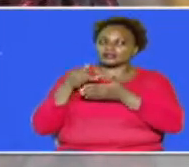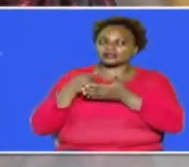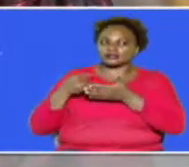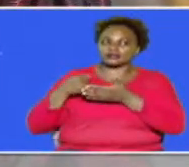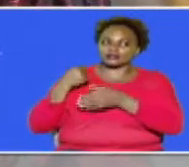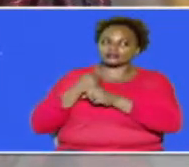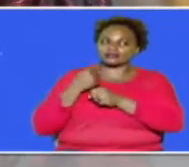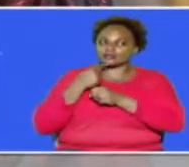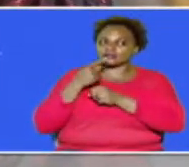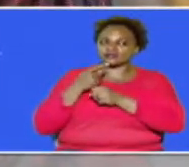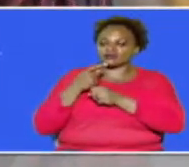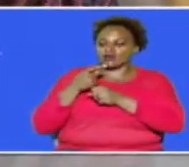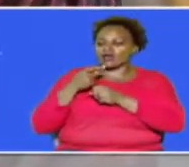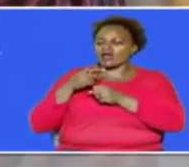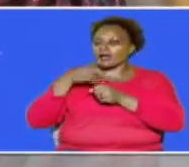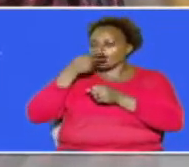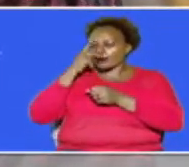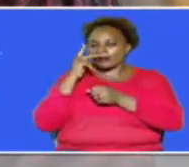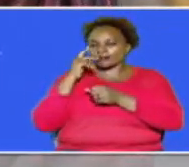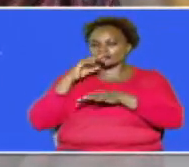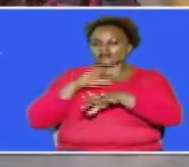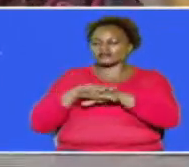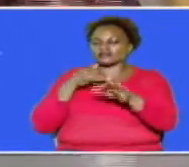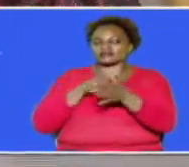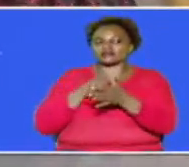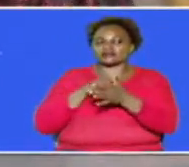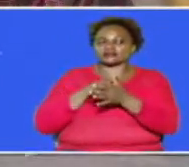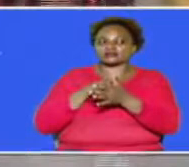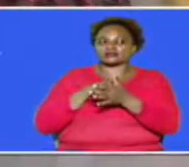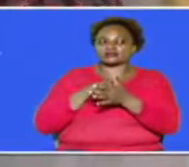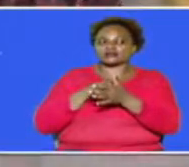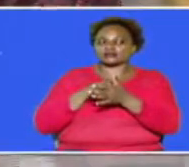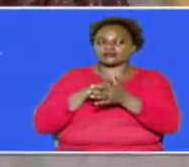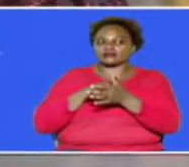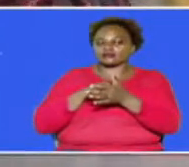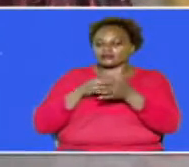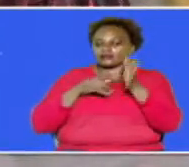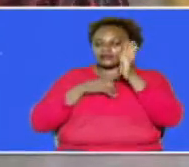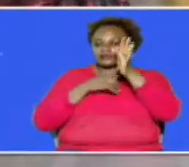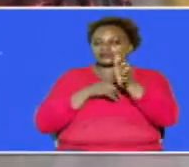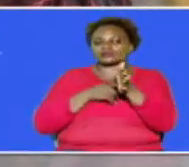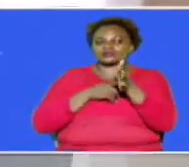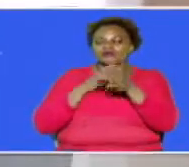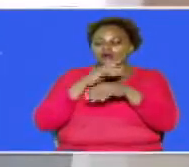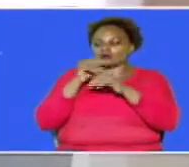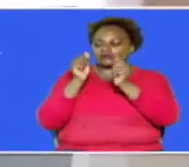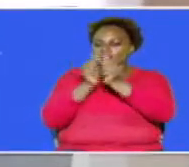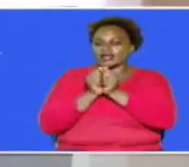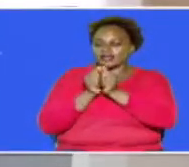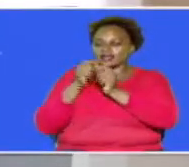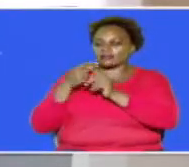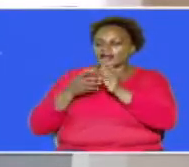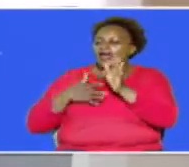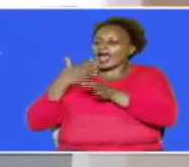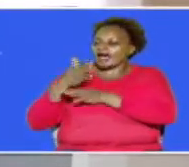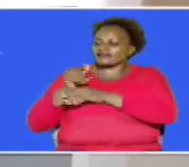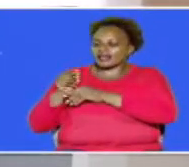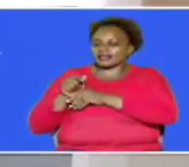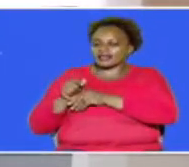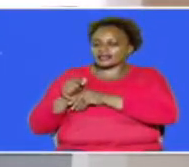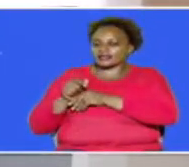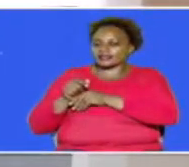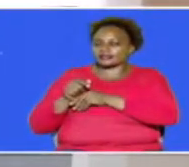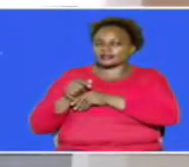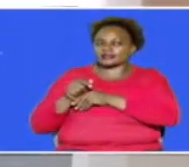trying to make sure Kalonzo gets in. So this is just it's just for national, you know, showing that we're all together. Mm. But after this, did he sign?